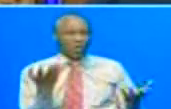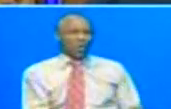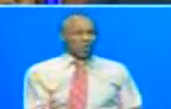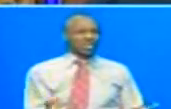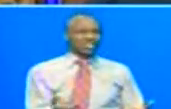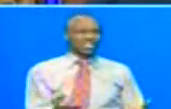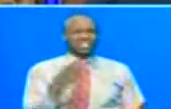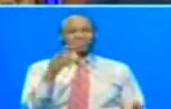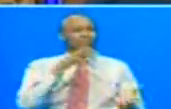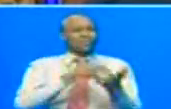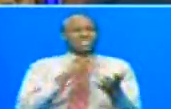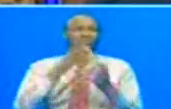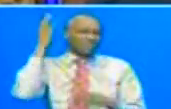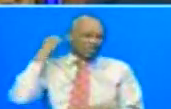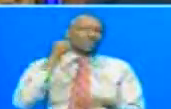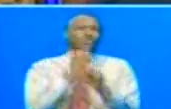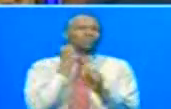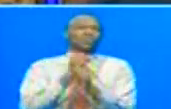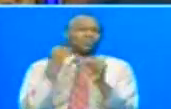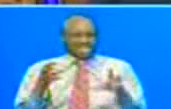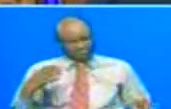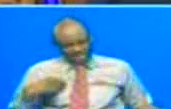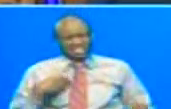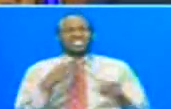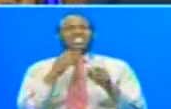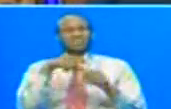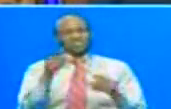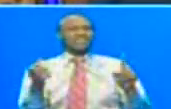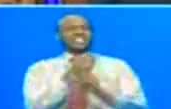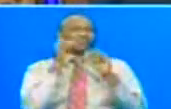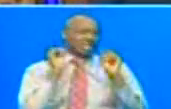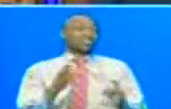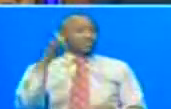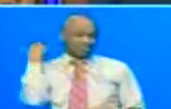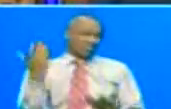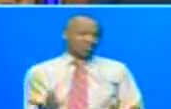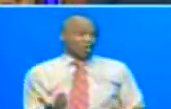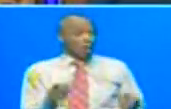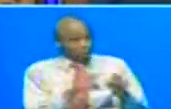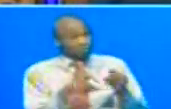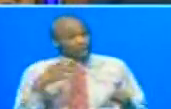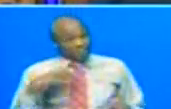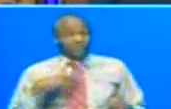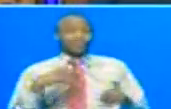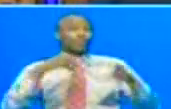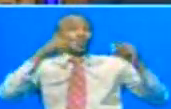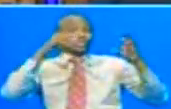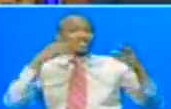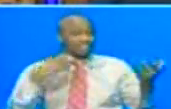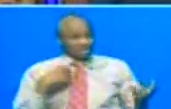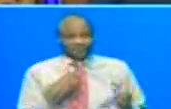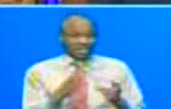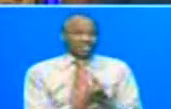how many other positions they have held with no result, with no positive result. Some people also have no qualifications, like Alem